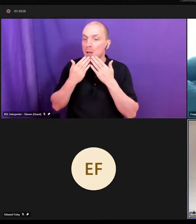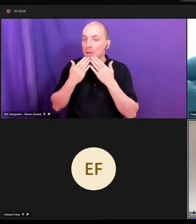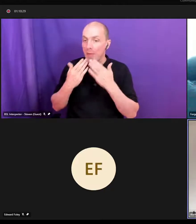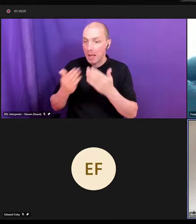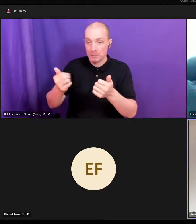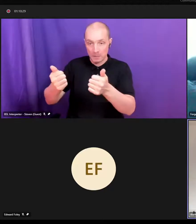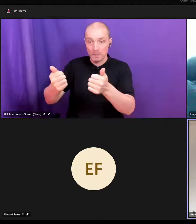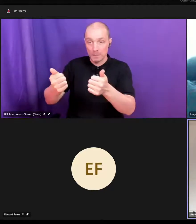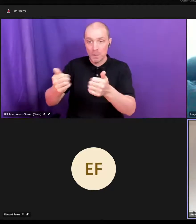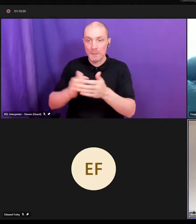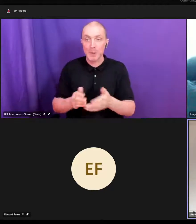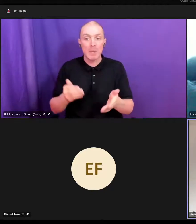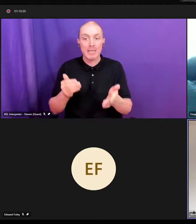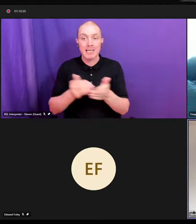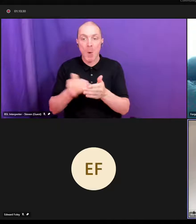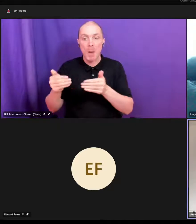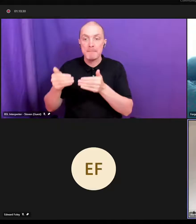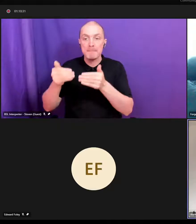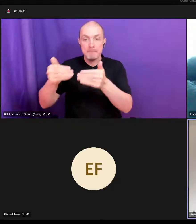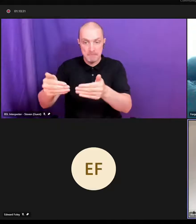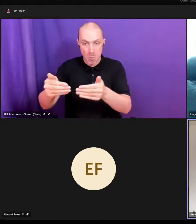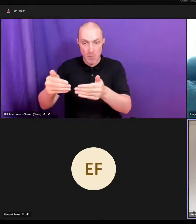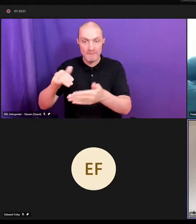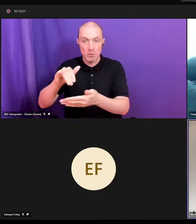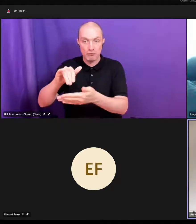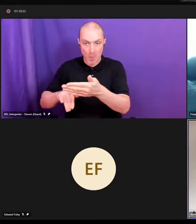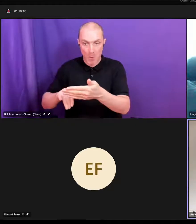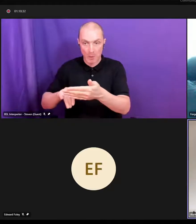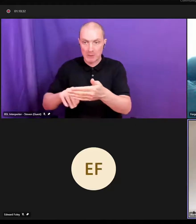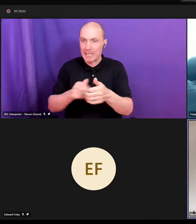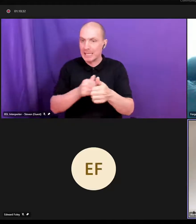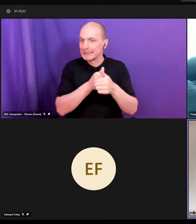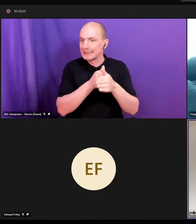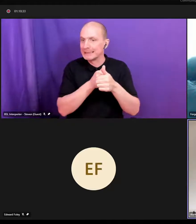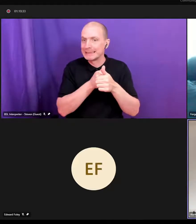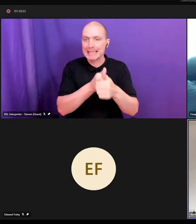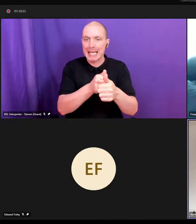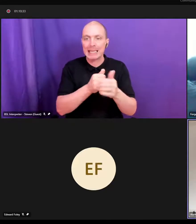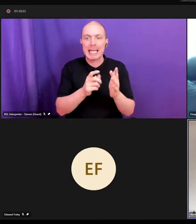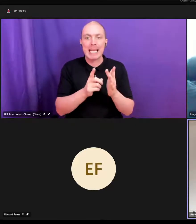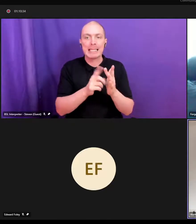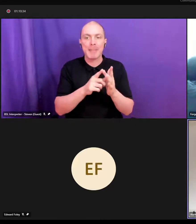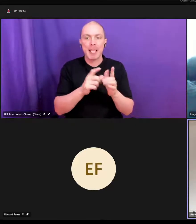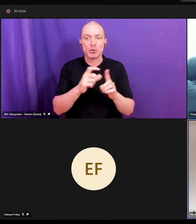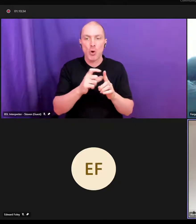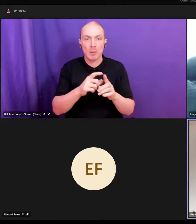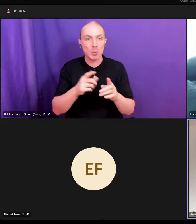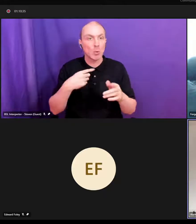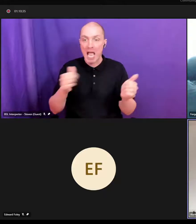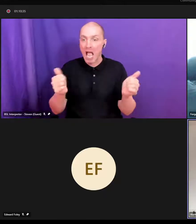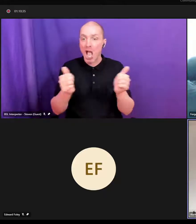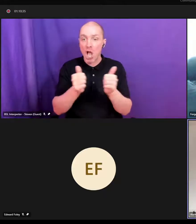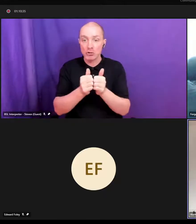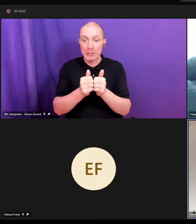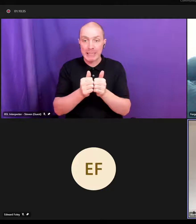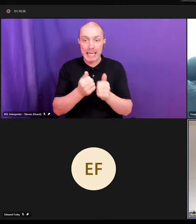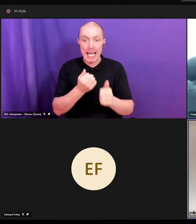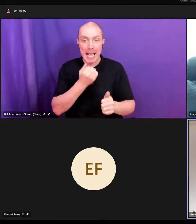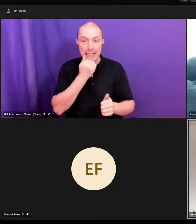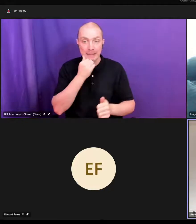I'll move the report. I'll second it. We agree, agenda item number 6.